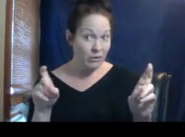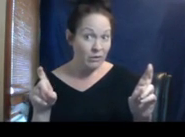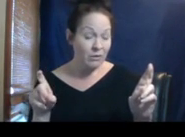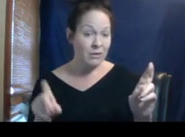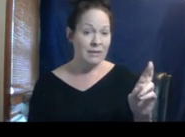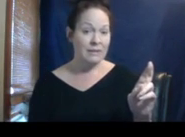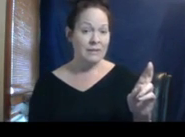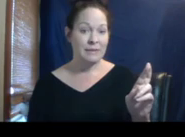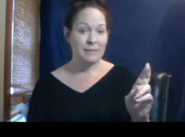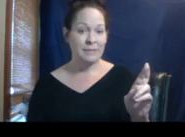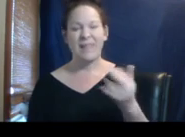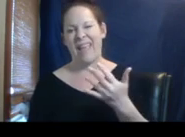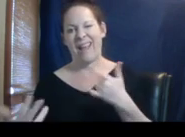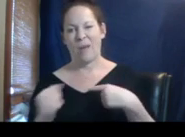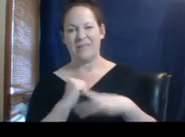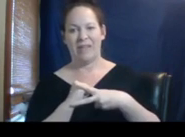Okay.